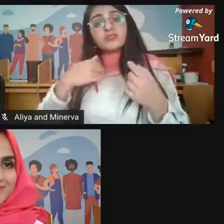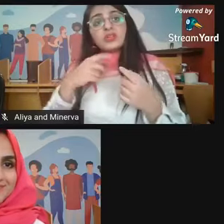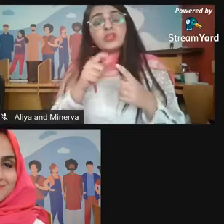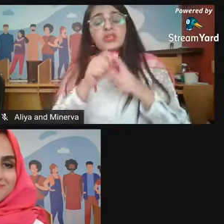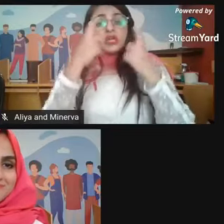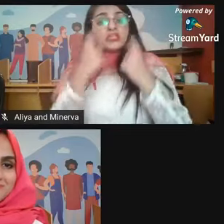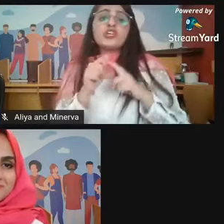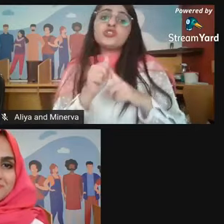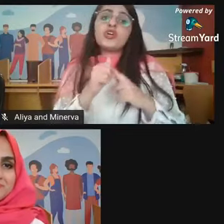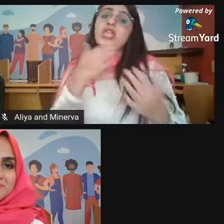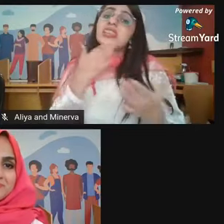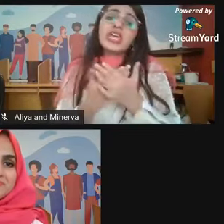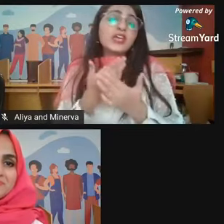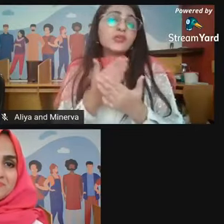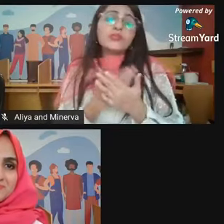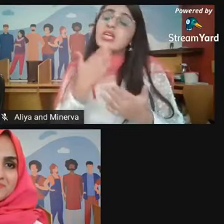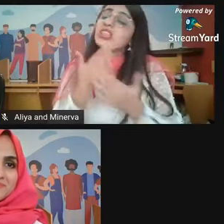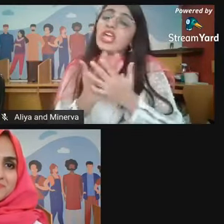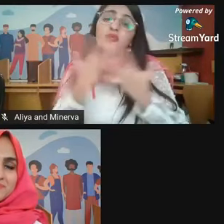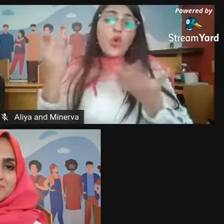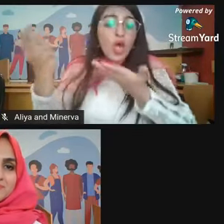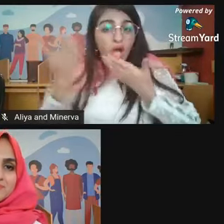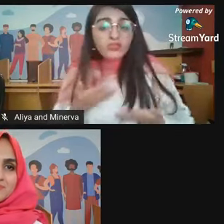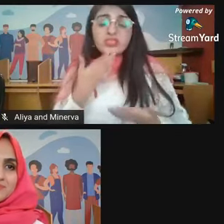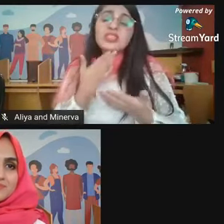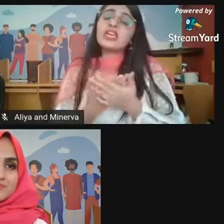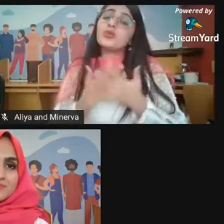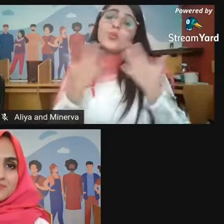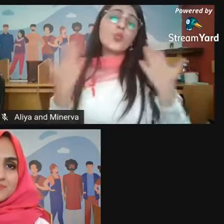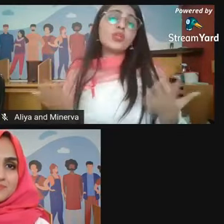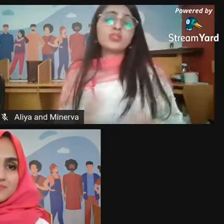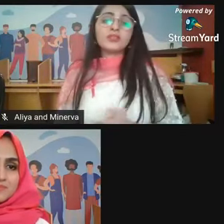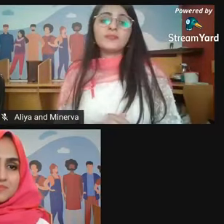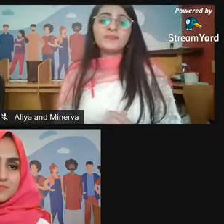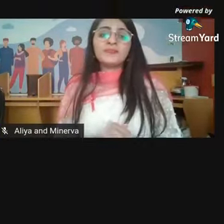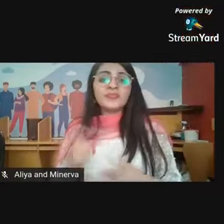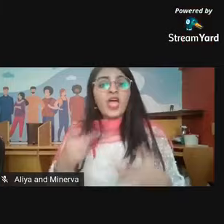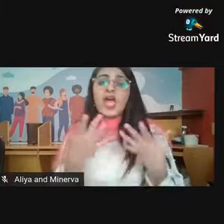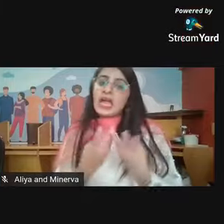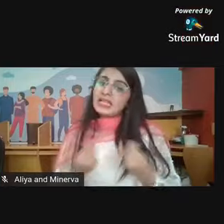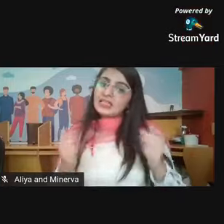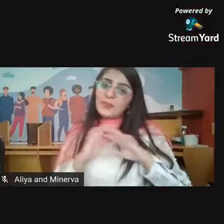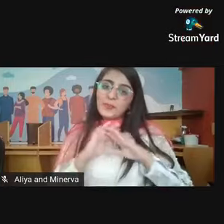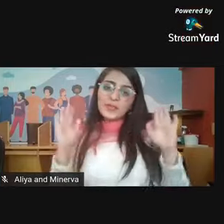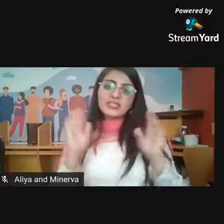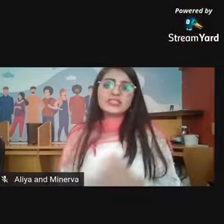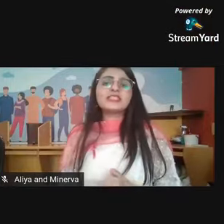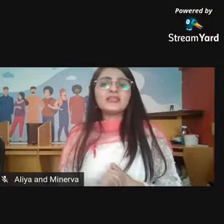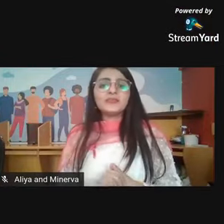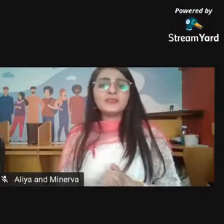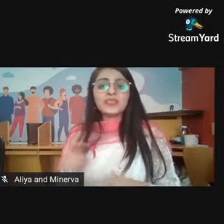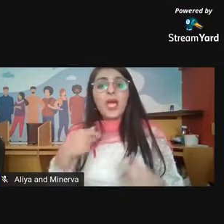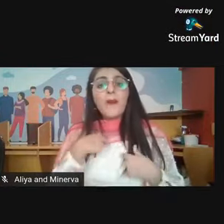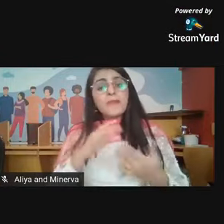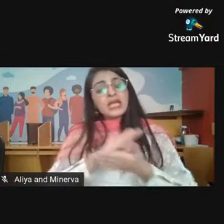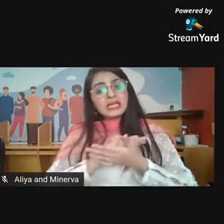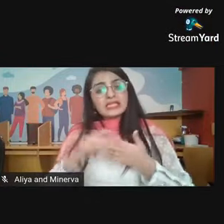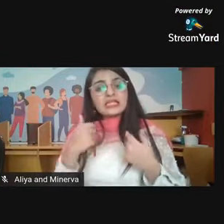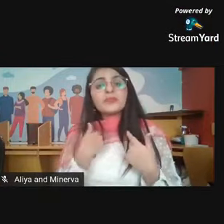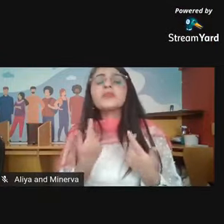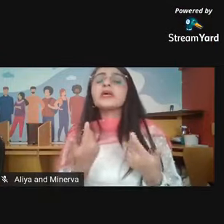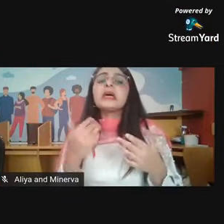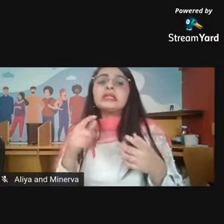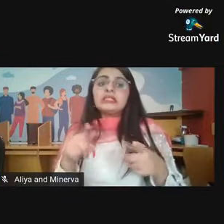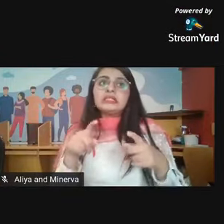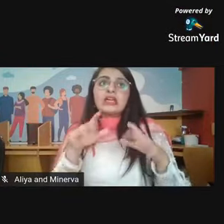so much. Thank you for being here. Thank you. So that's a wrap, and I'd like to end this session by